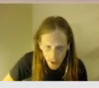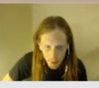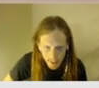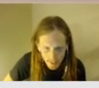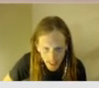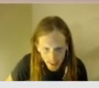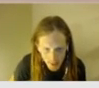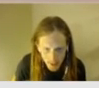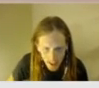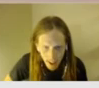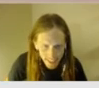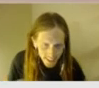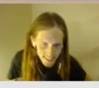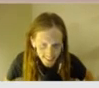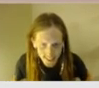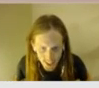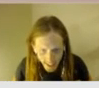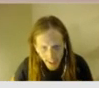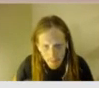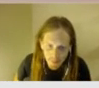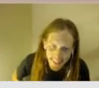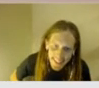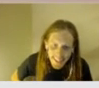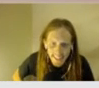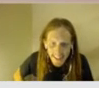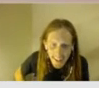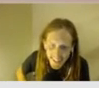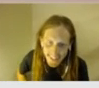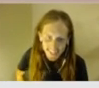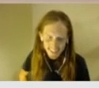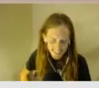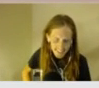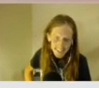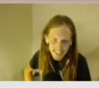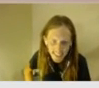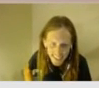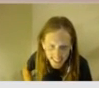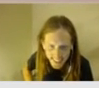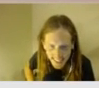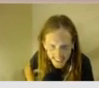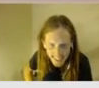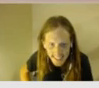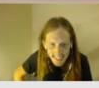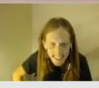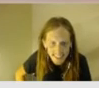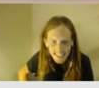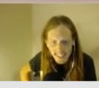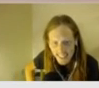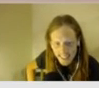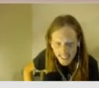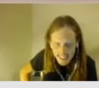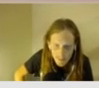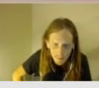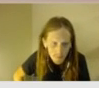Lego building videos with no talking and just shut up. I'll go full circle here and say, you know, in terms